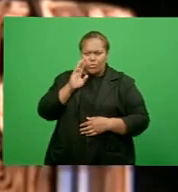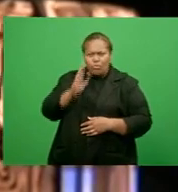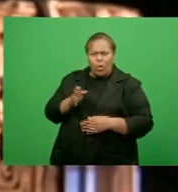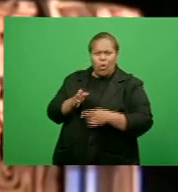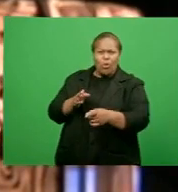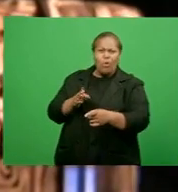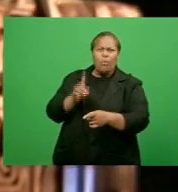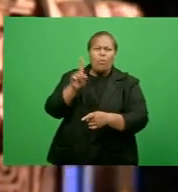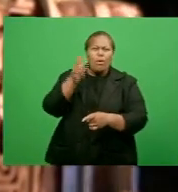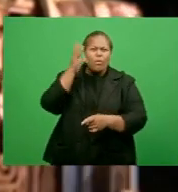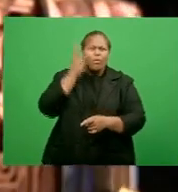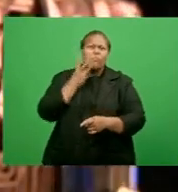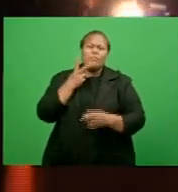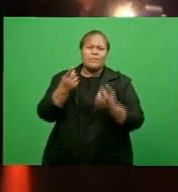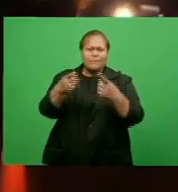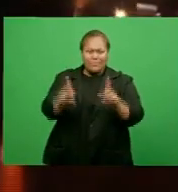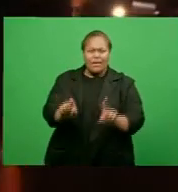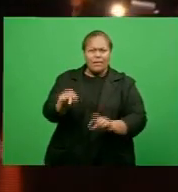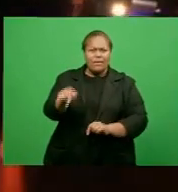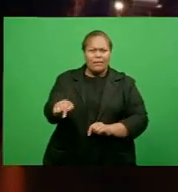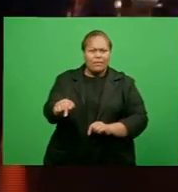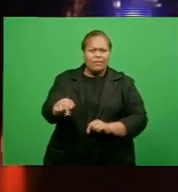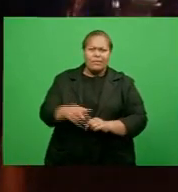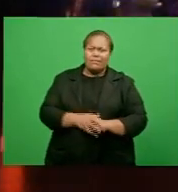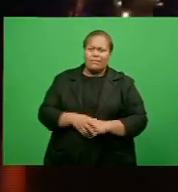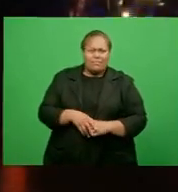dreadful to see things like this.